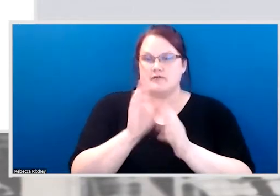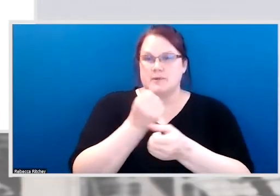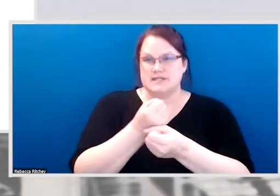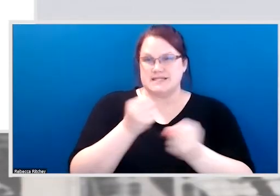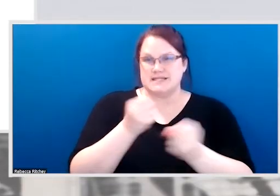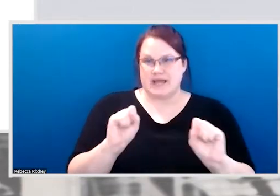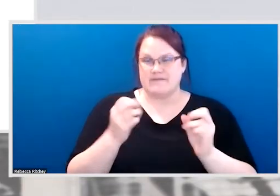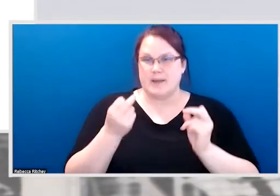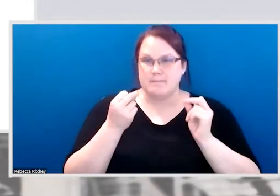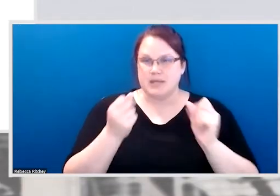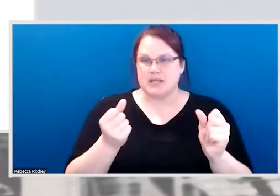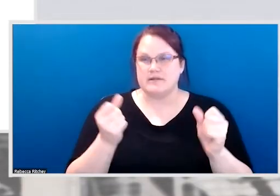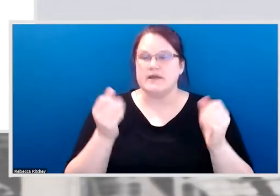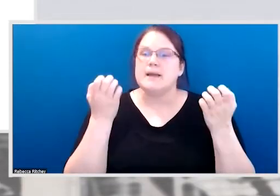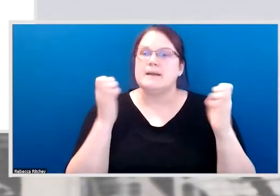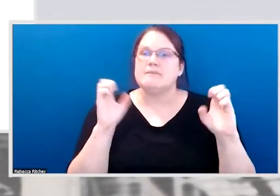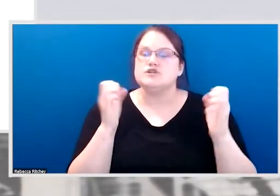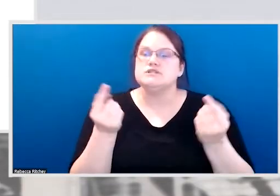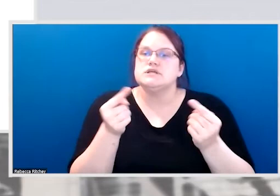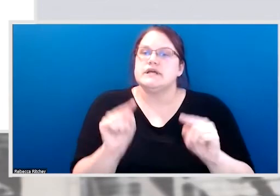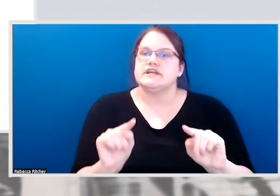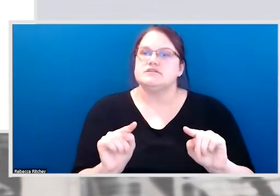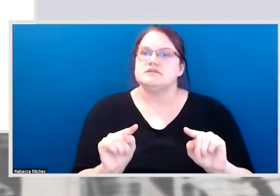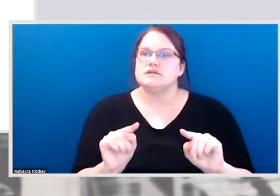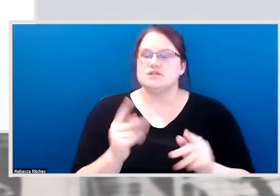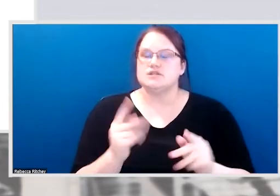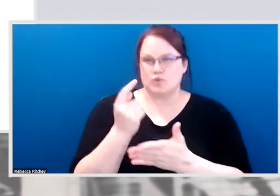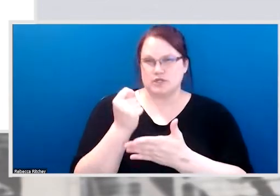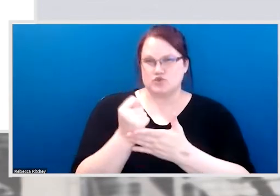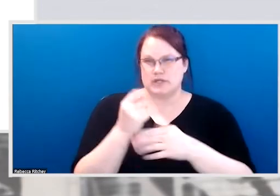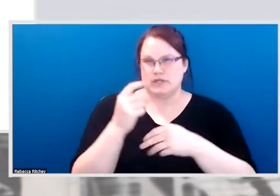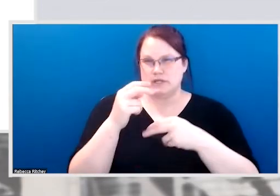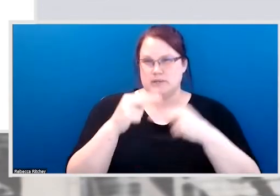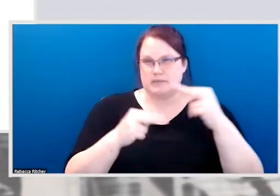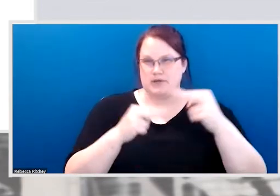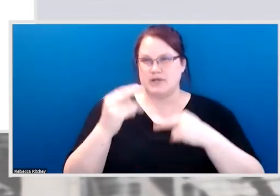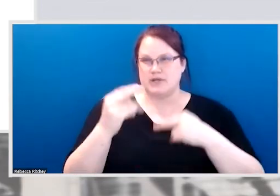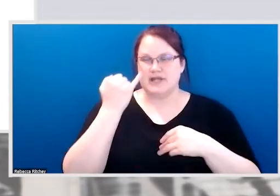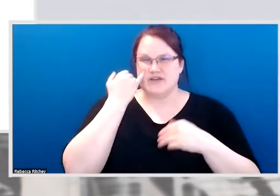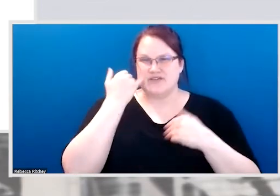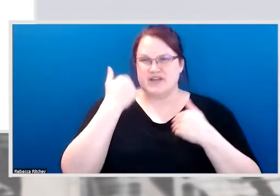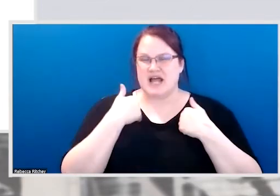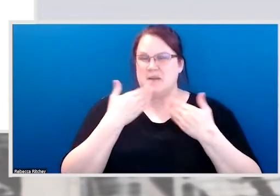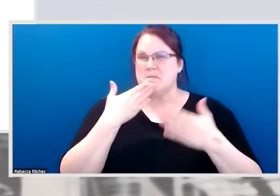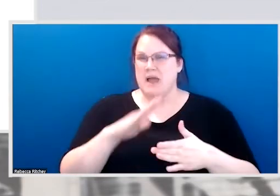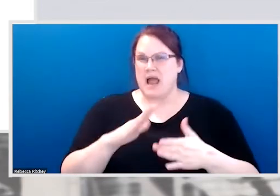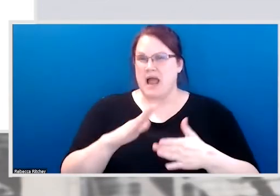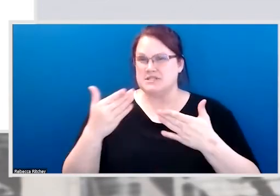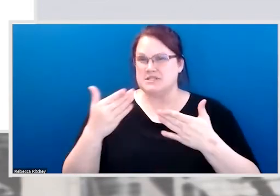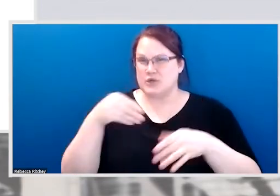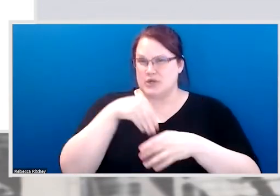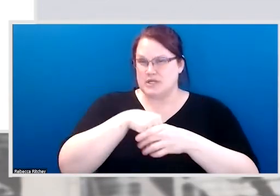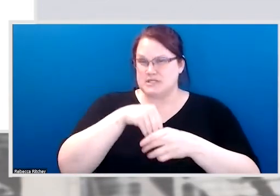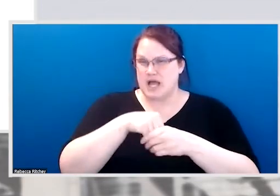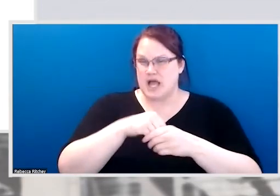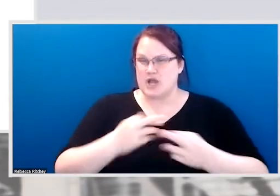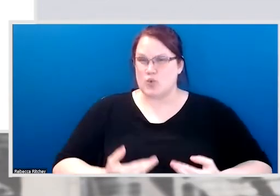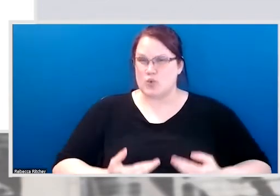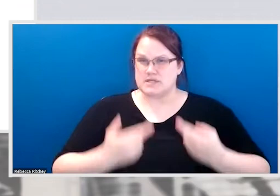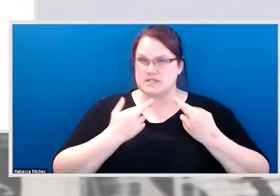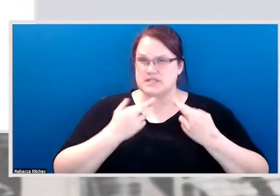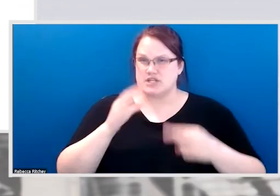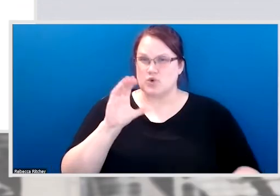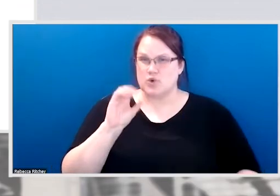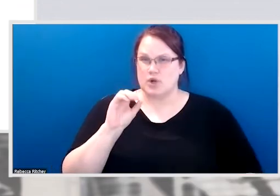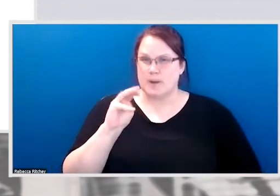For those emergency instances, we treat the structure as if it has asbestos material as well, whether it's residential or